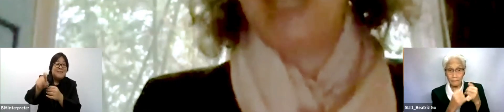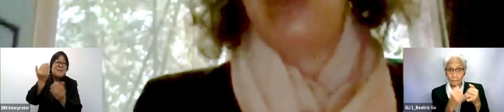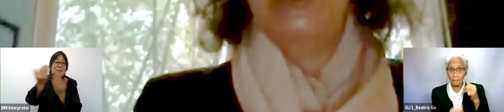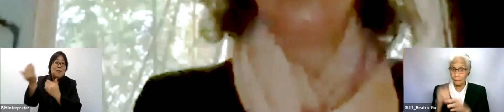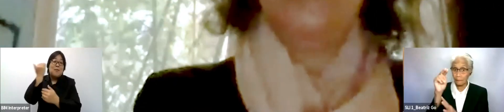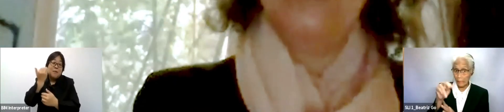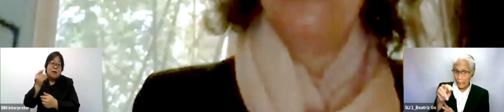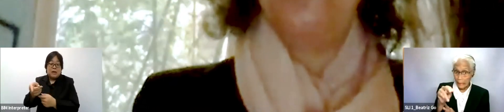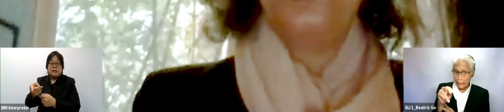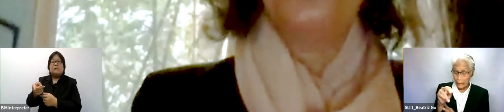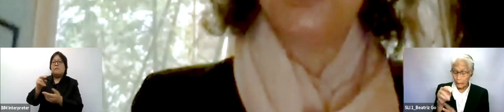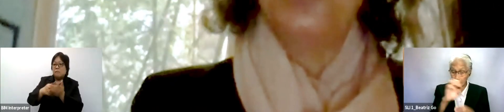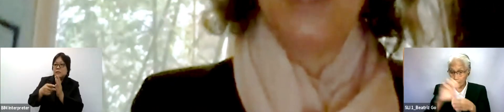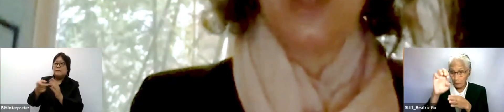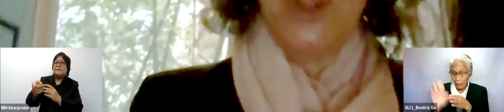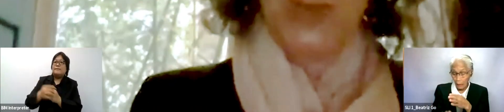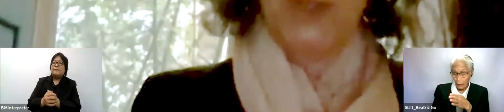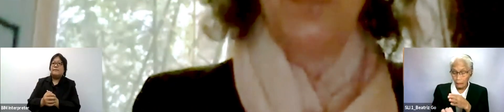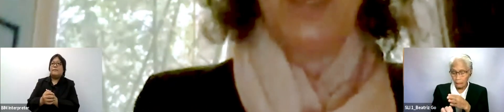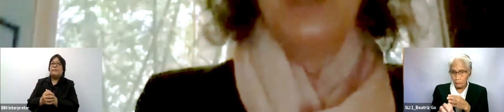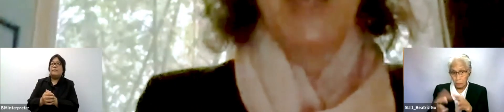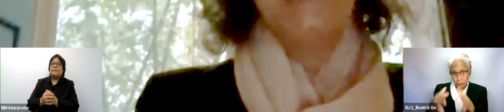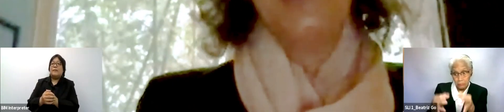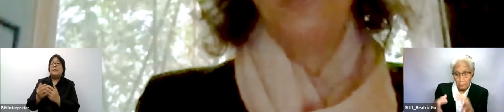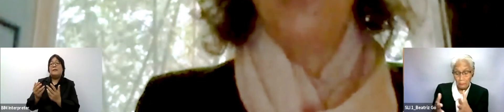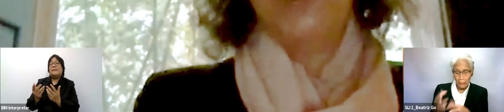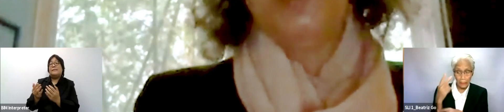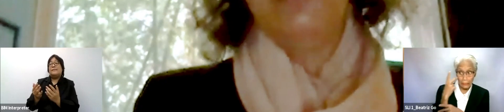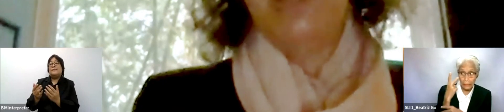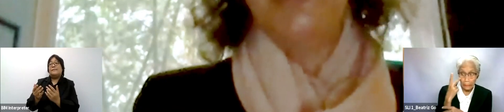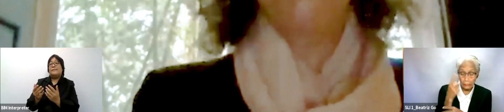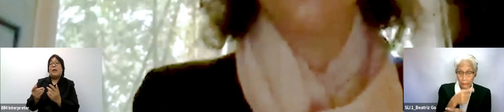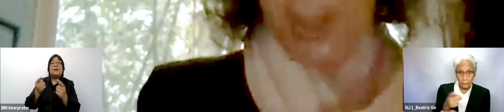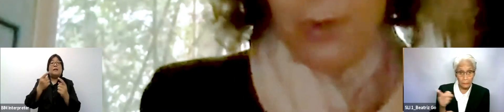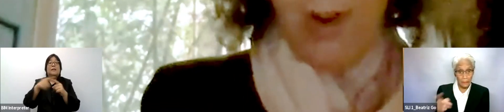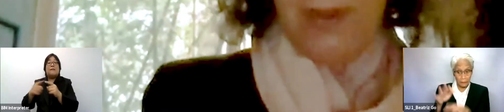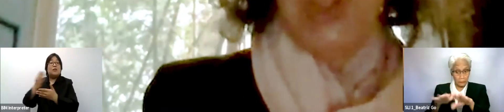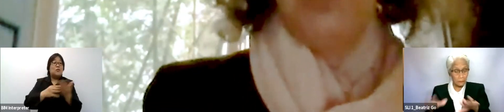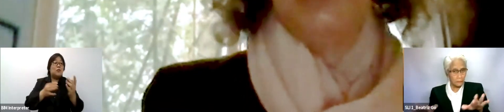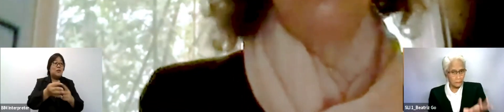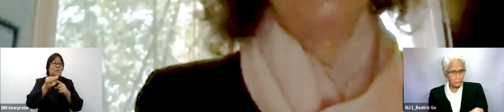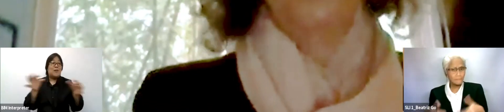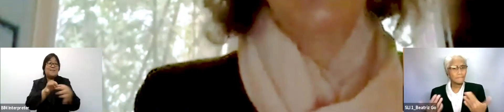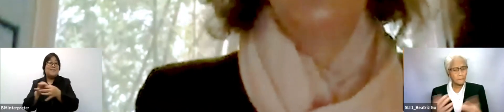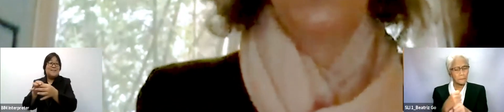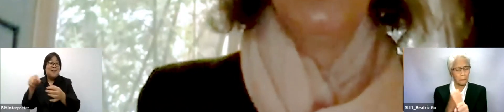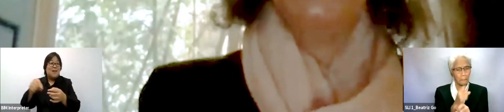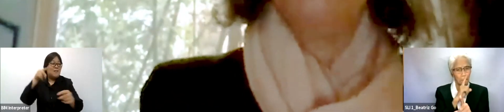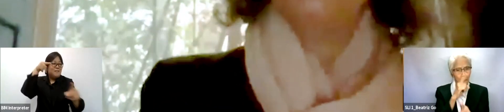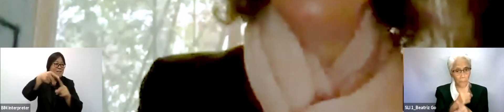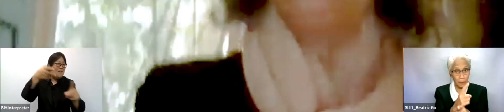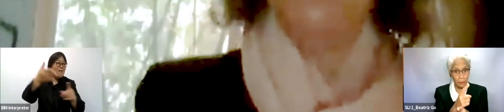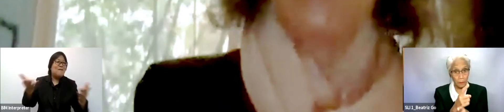of Interior to deal with such children. So that is overall an overview of the General Comment